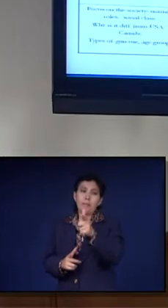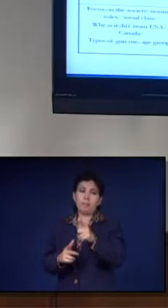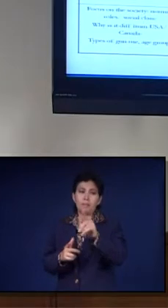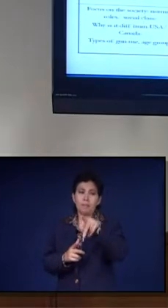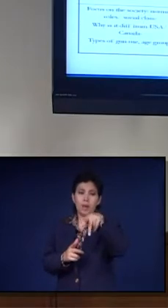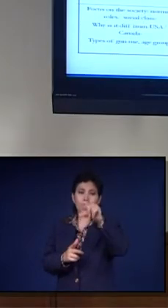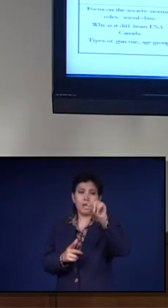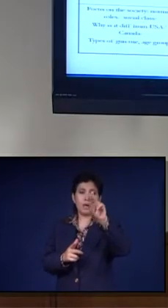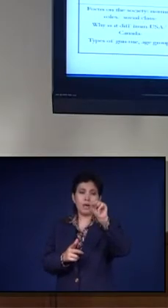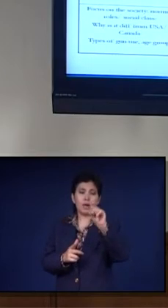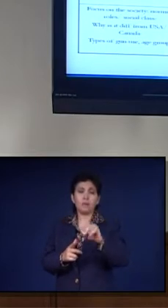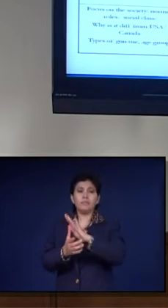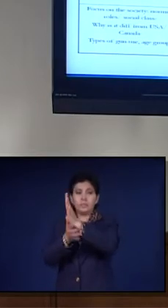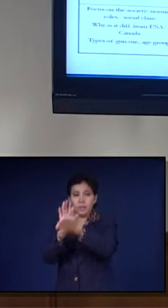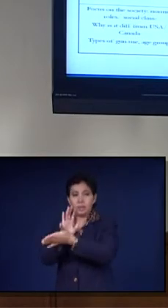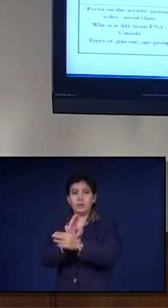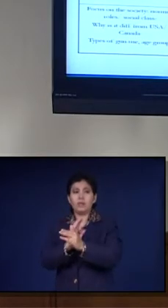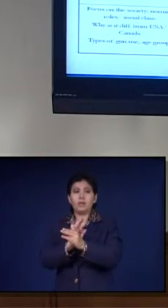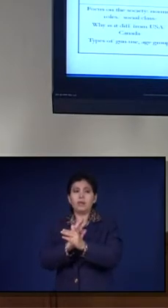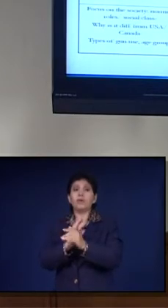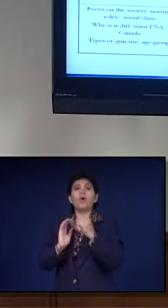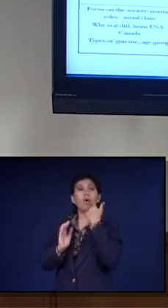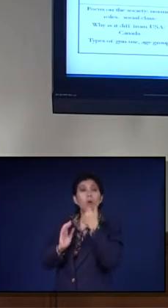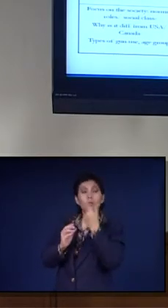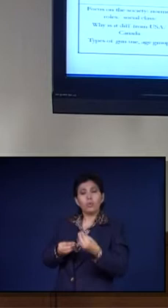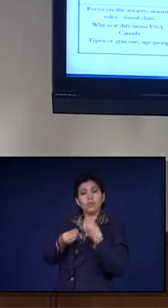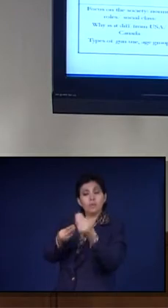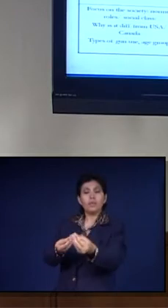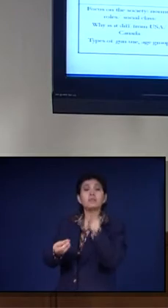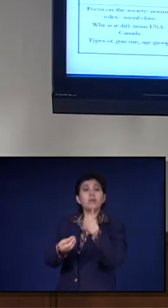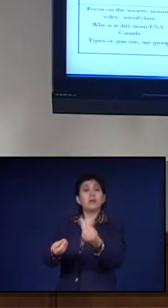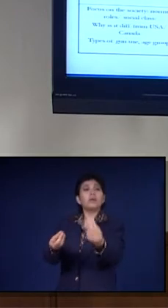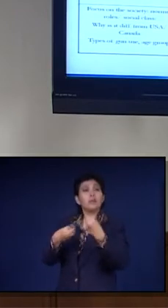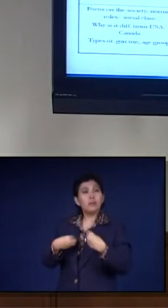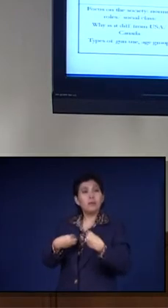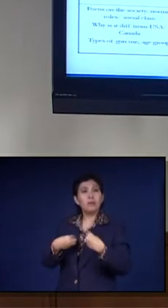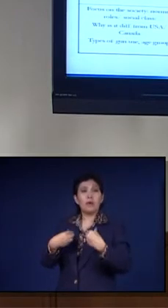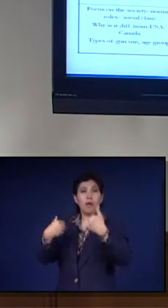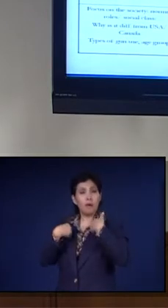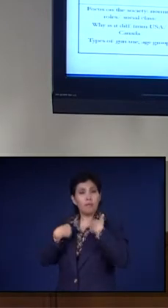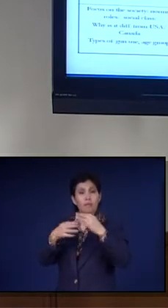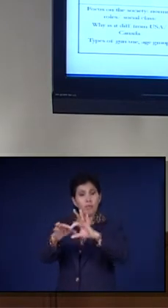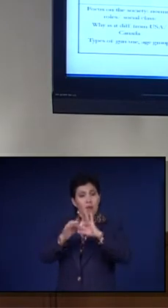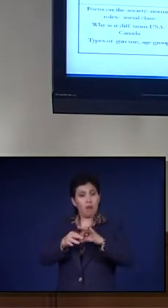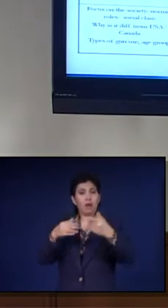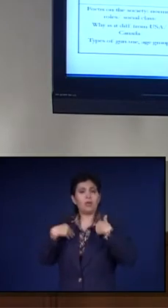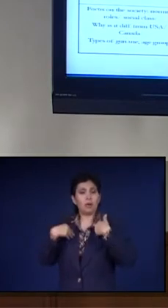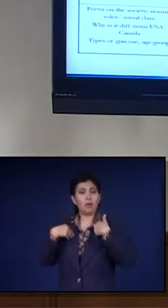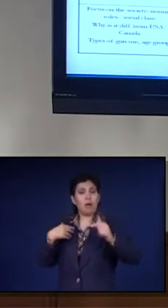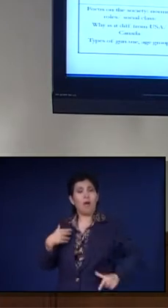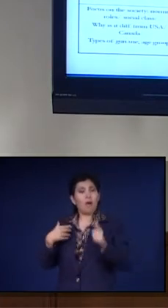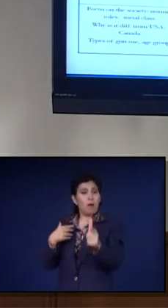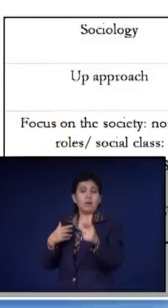by the police, by people who are given the right to have the gun or to fire